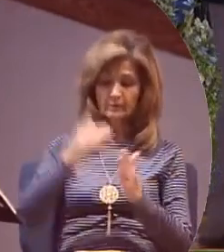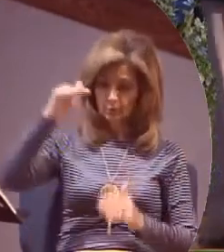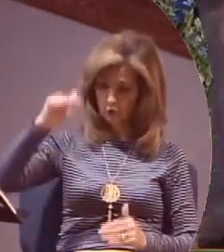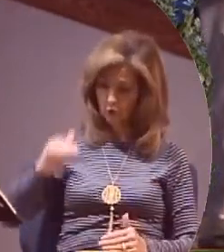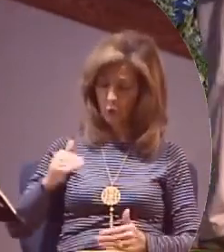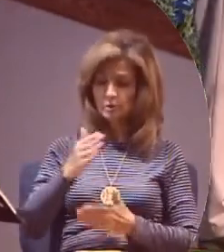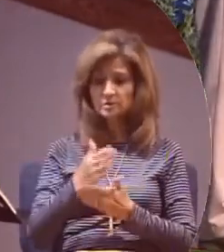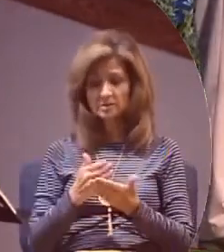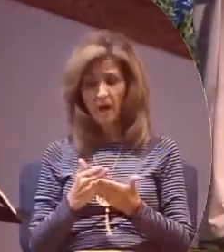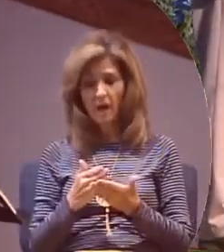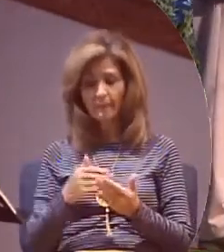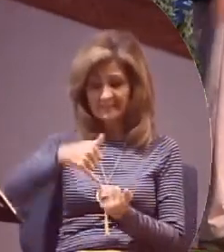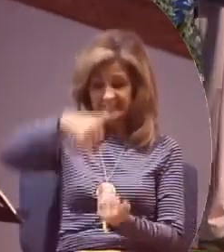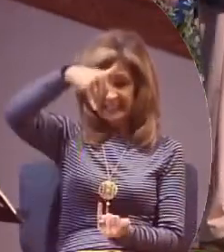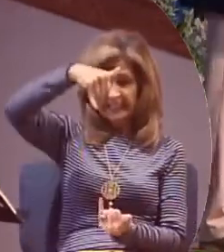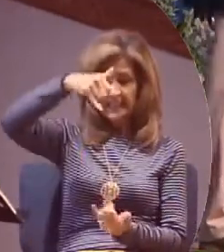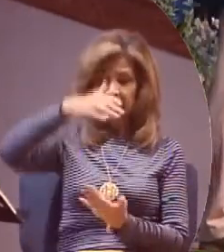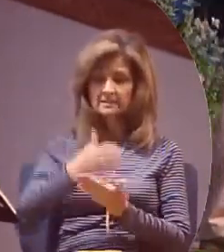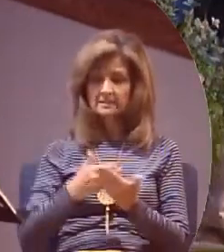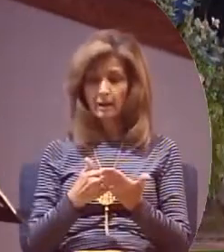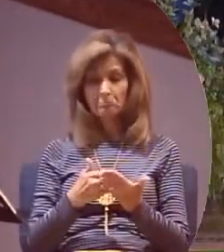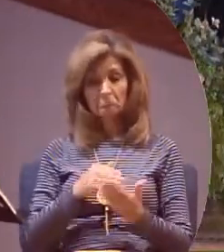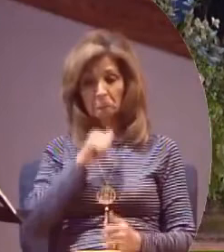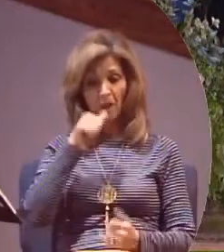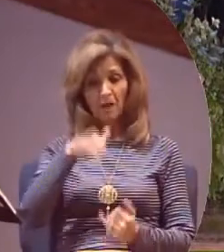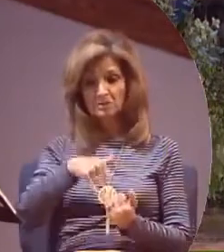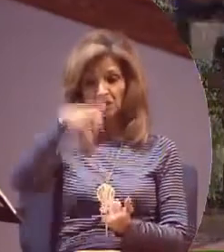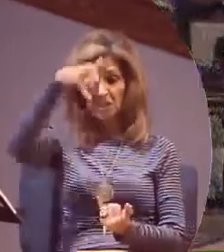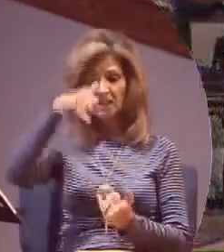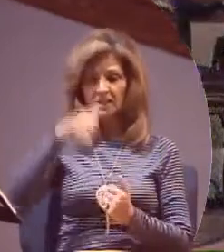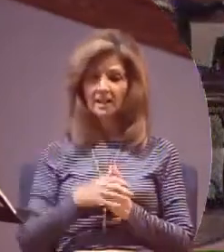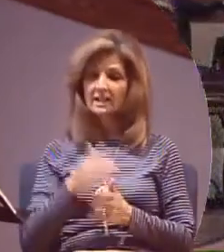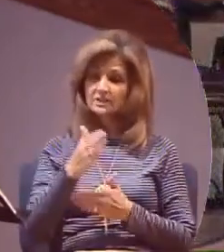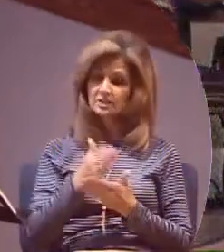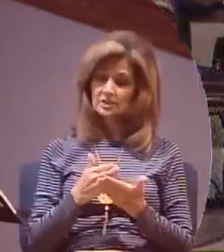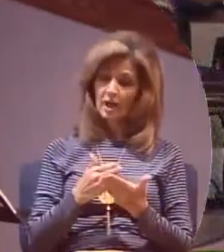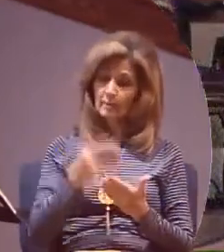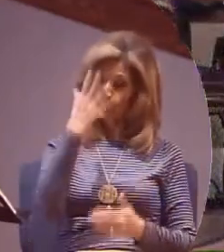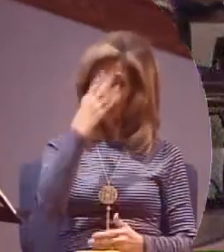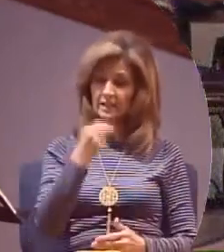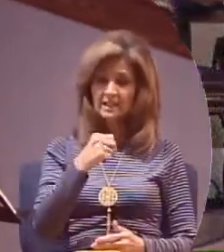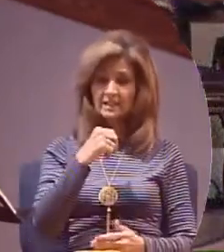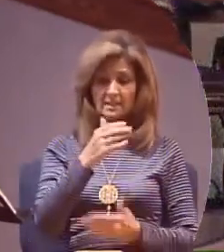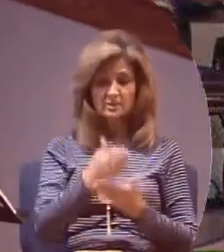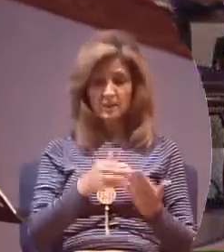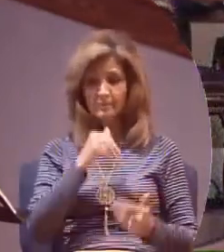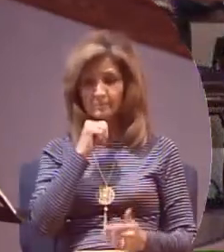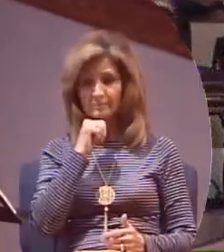Others are skinny, and others are not so skinny. Some are pretty, and some are...